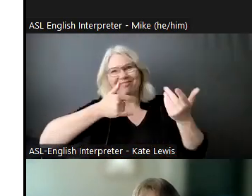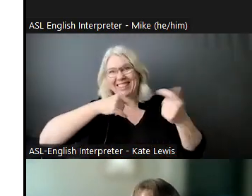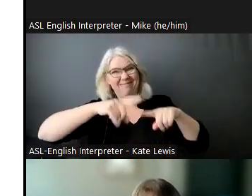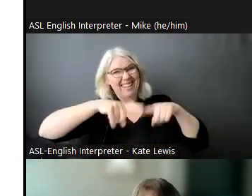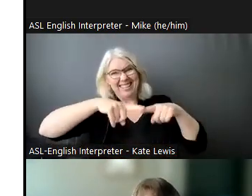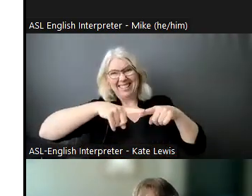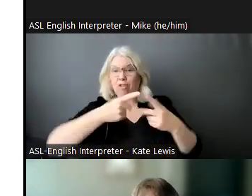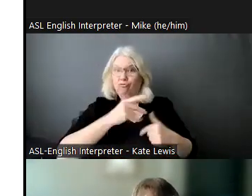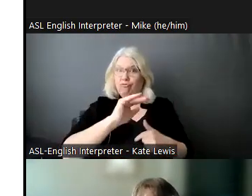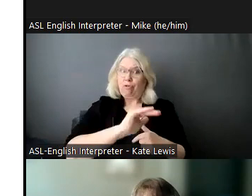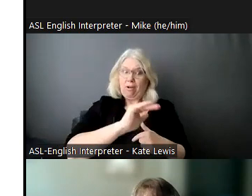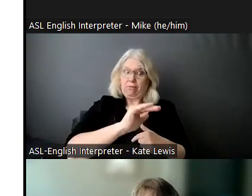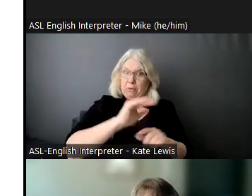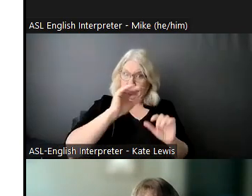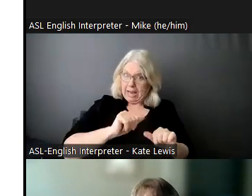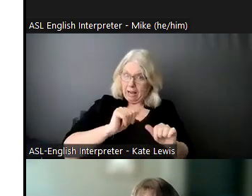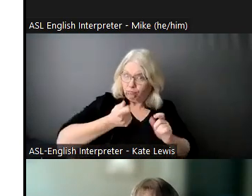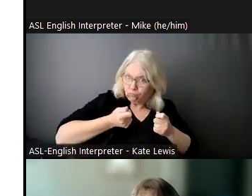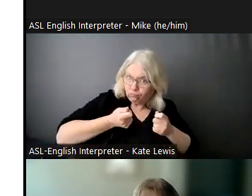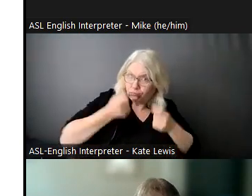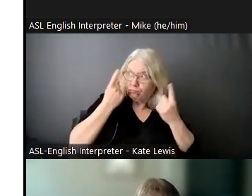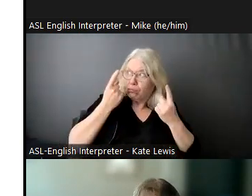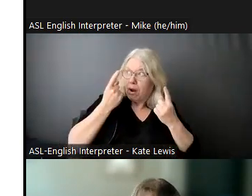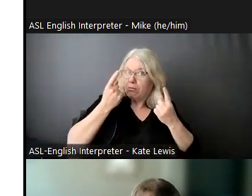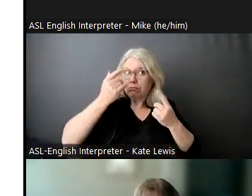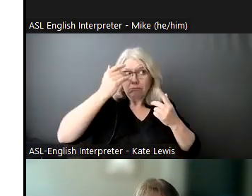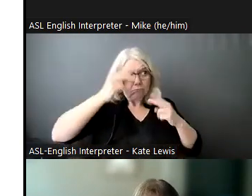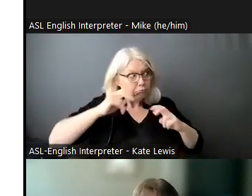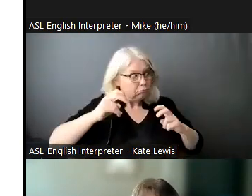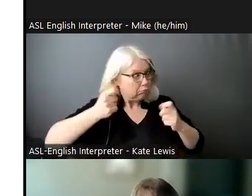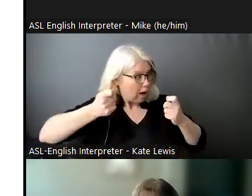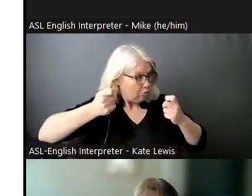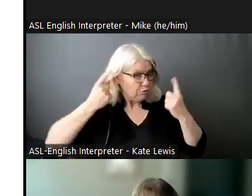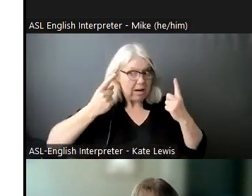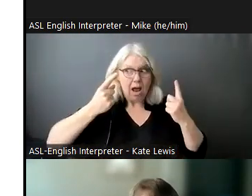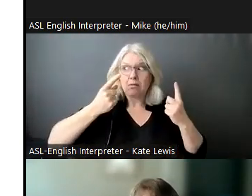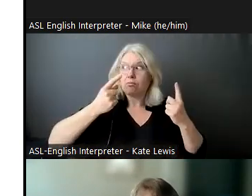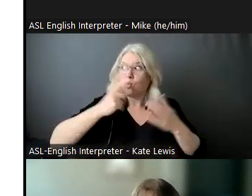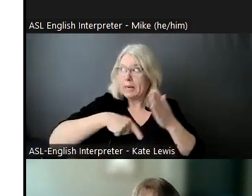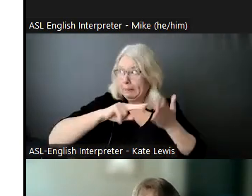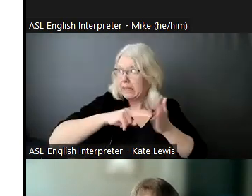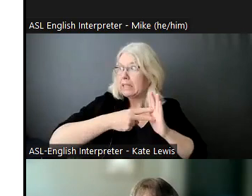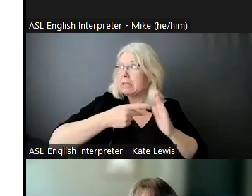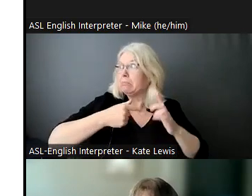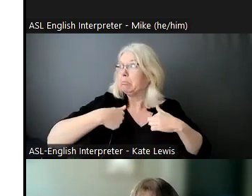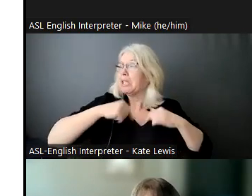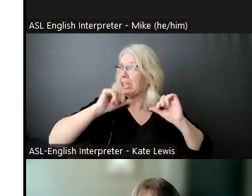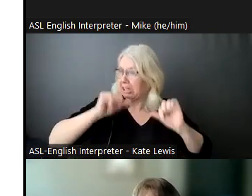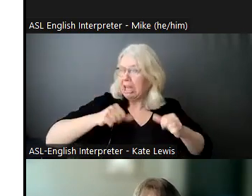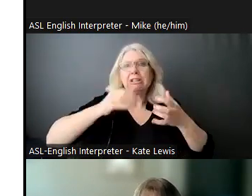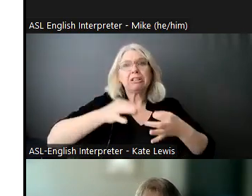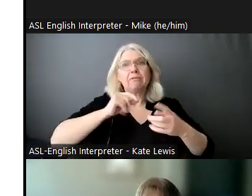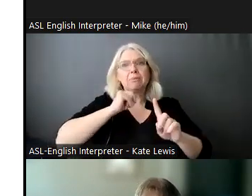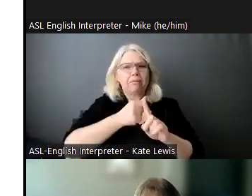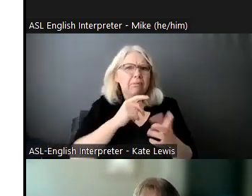point has the ability to understand and appreciate. So there are some 12-year-olds who are highly emotionally intelligent